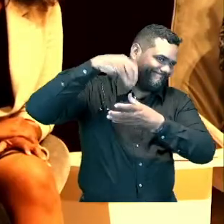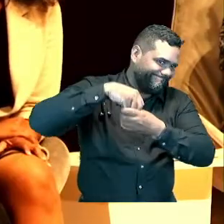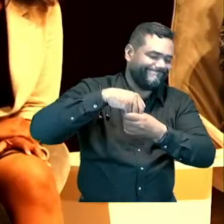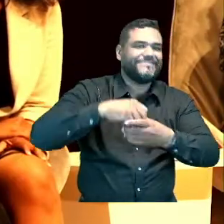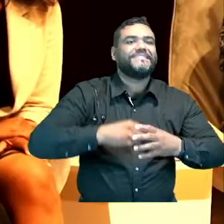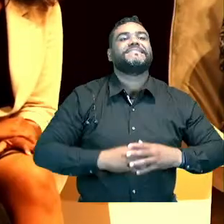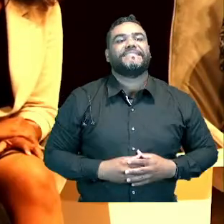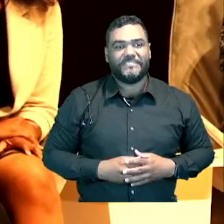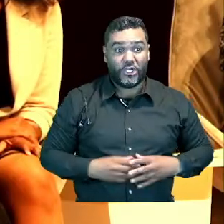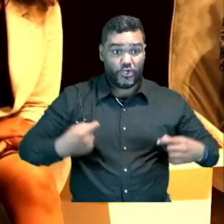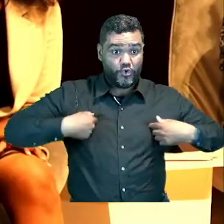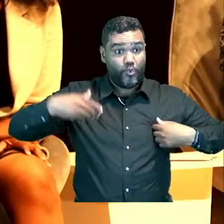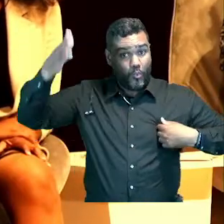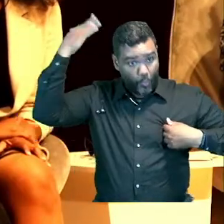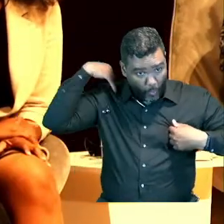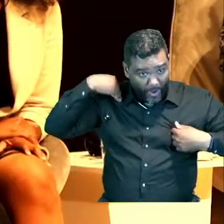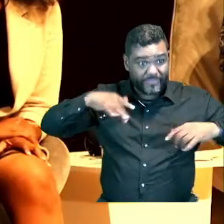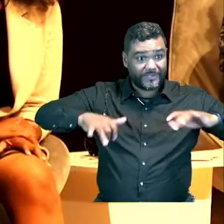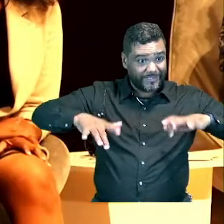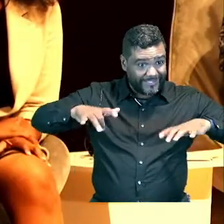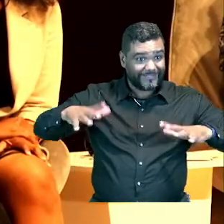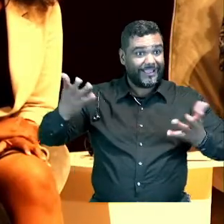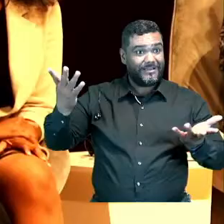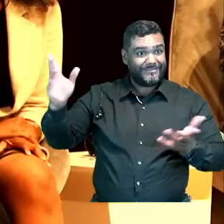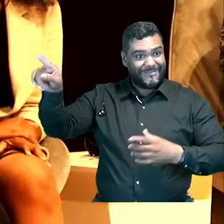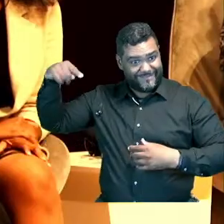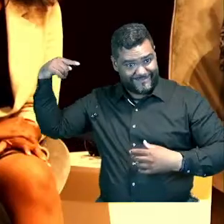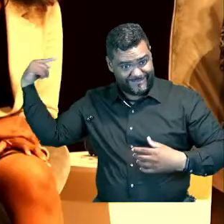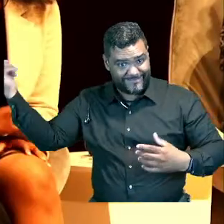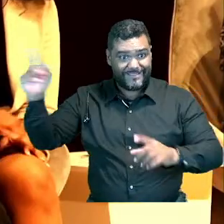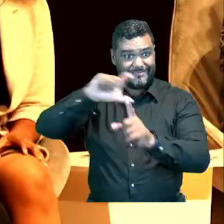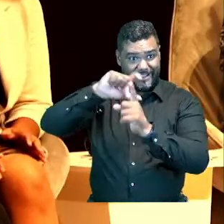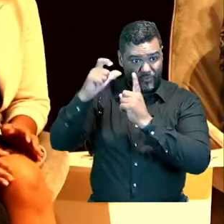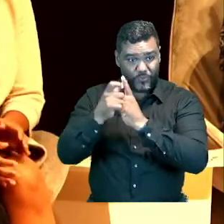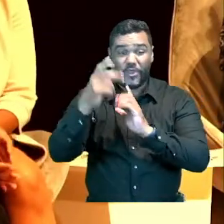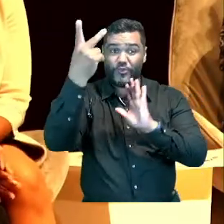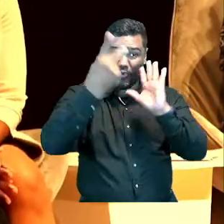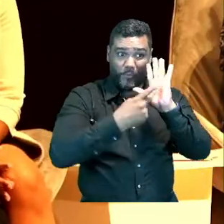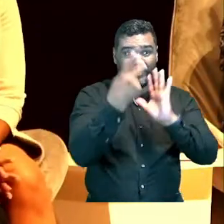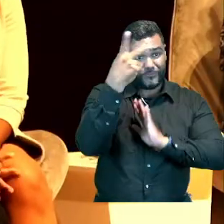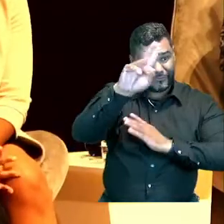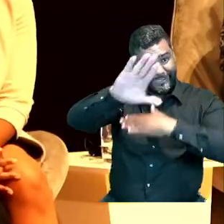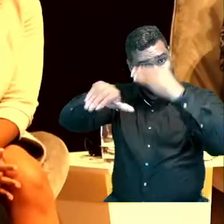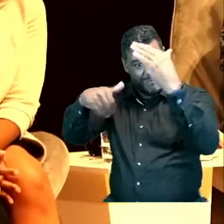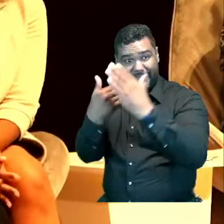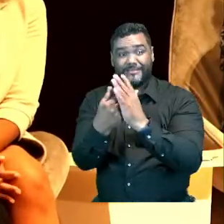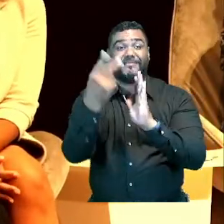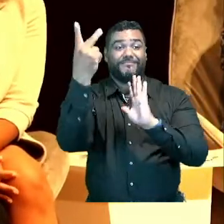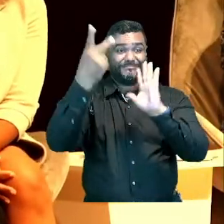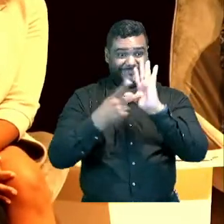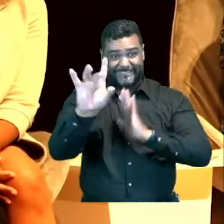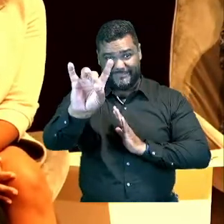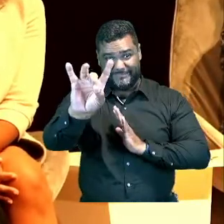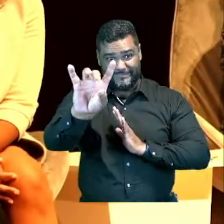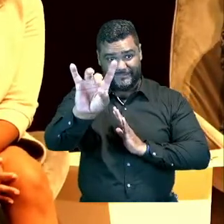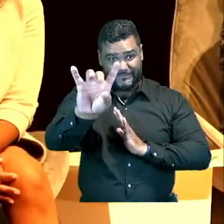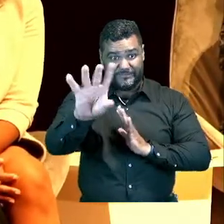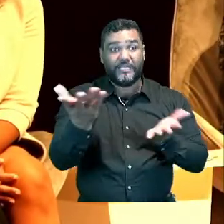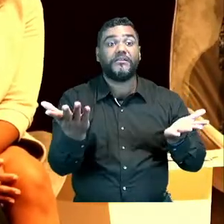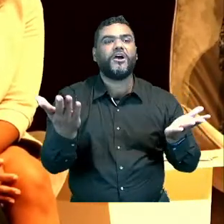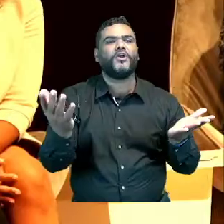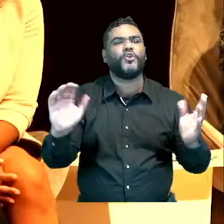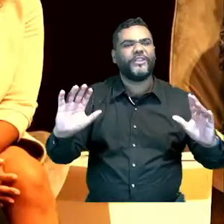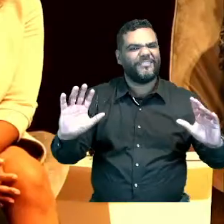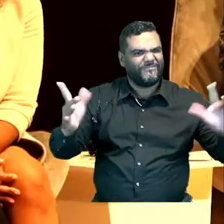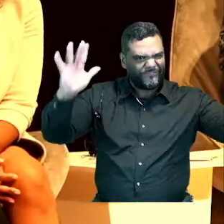culture. I was the Culture and Tourism Secretary in Cali from 2012 to 2015.